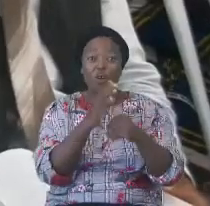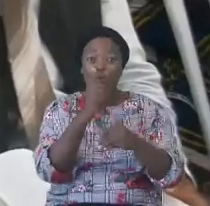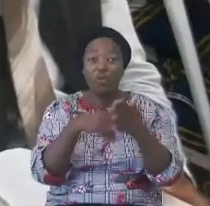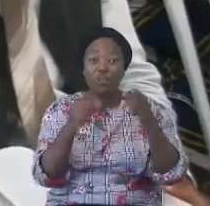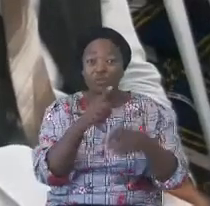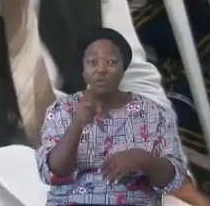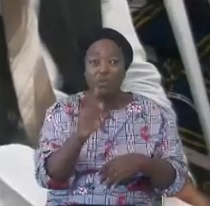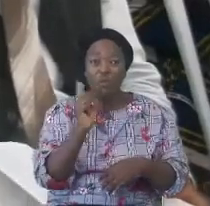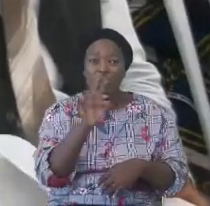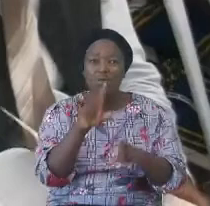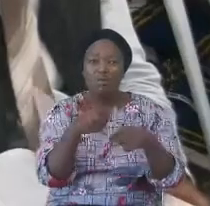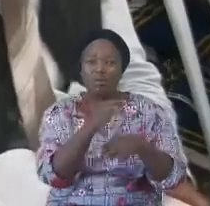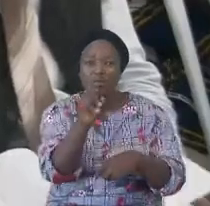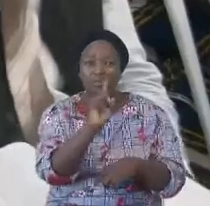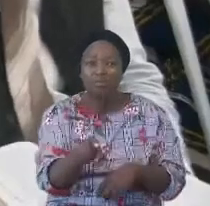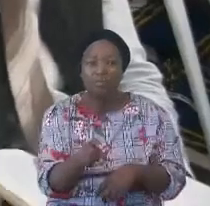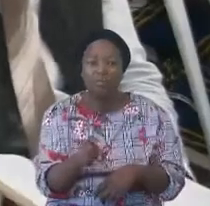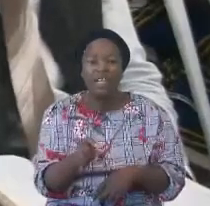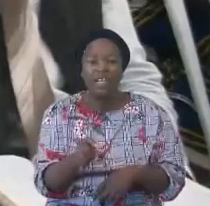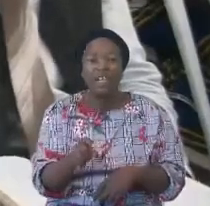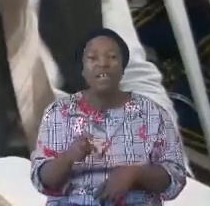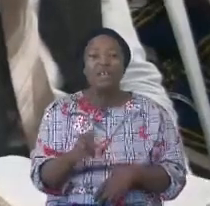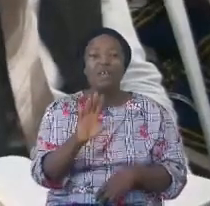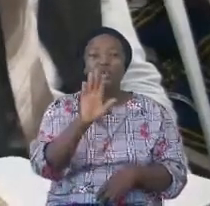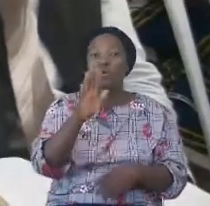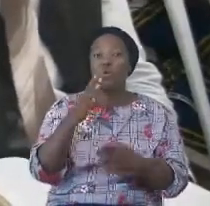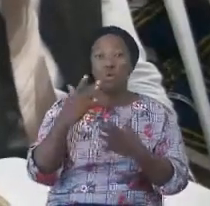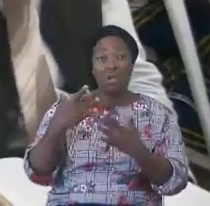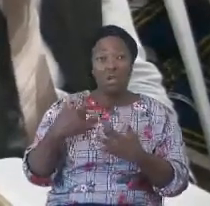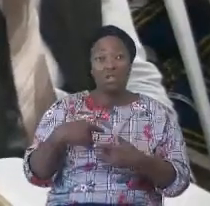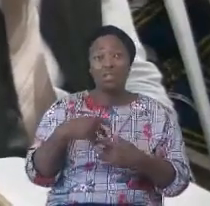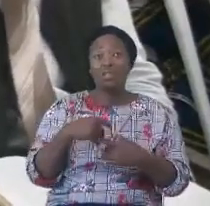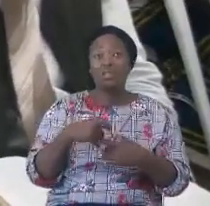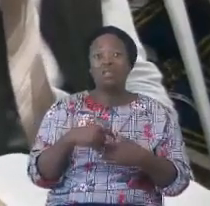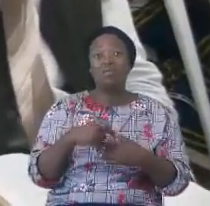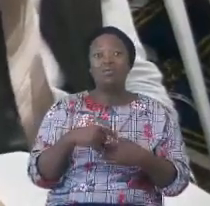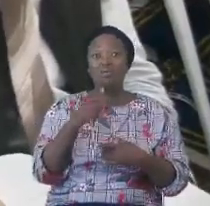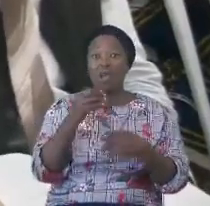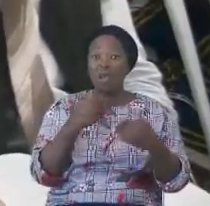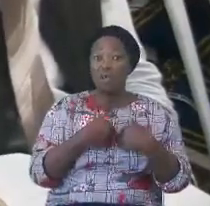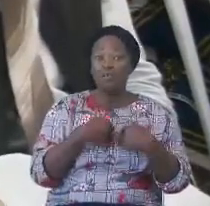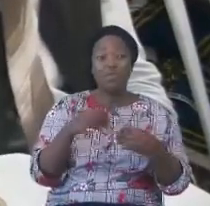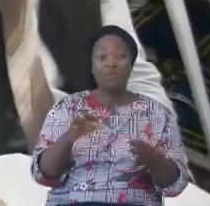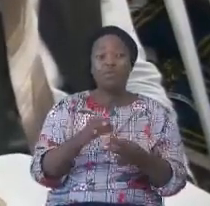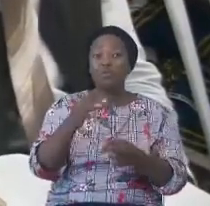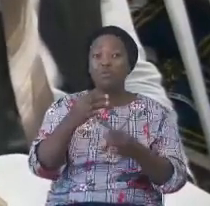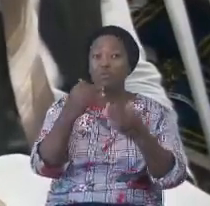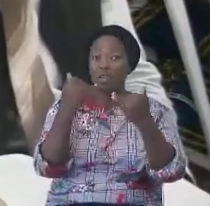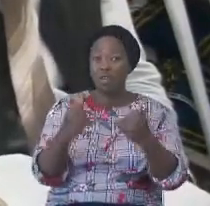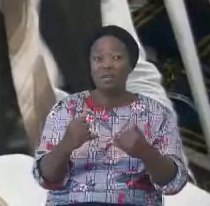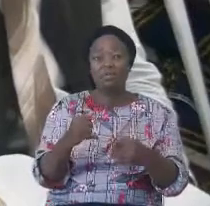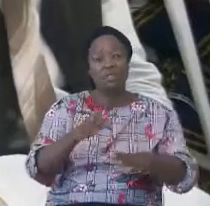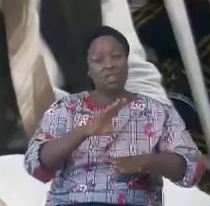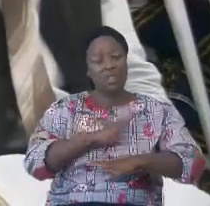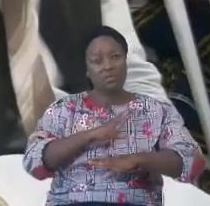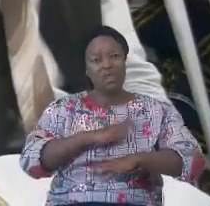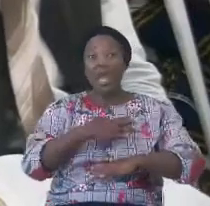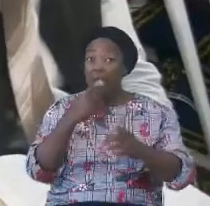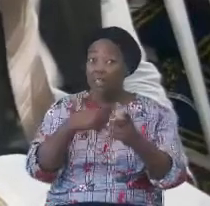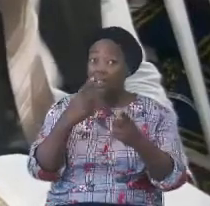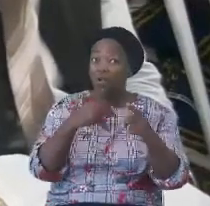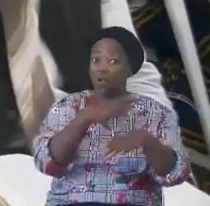Didn't you say for yourself? Where are you going? You have spiritual